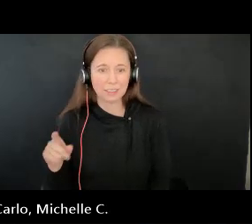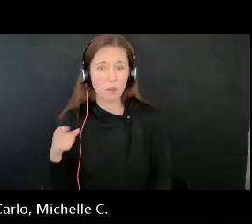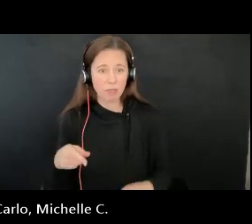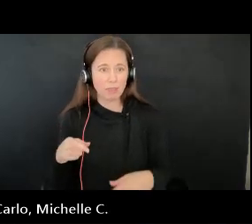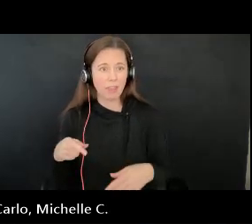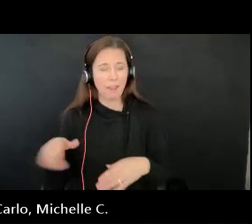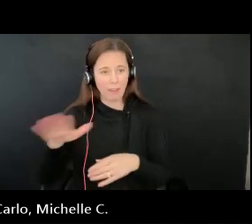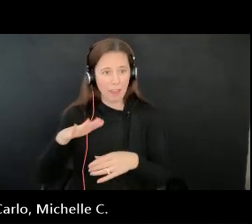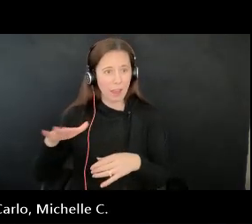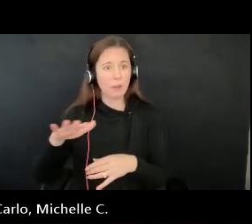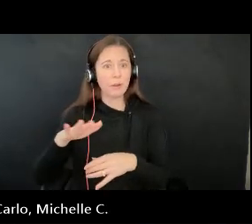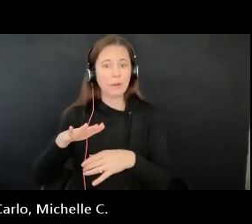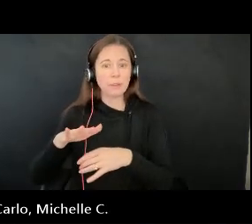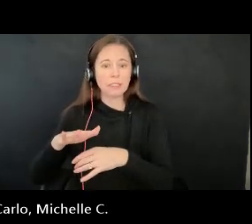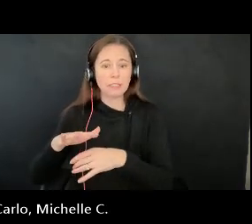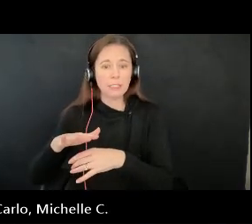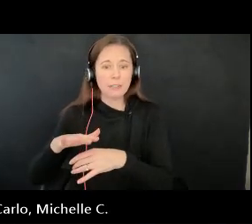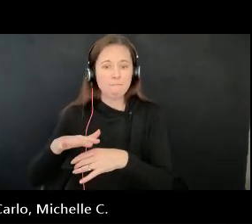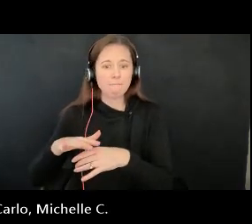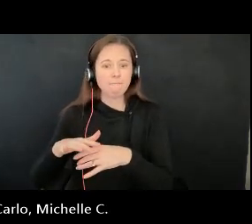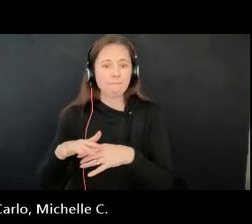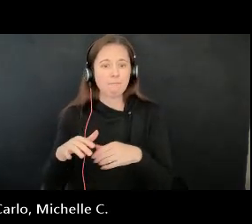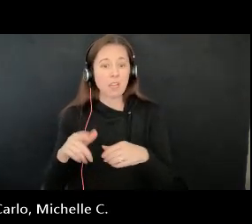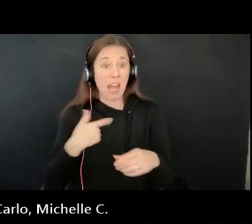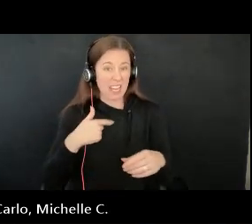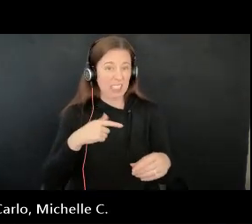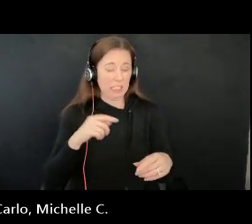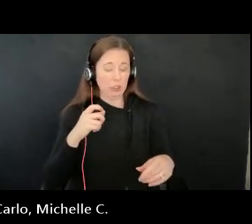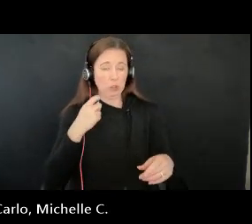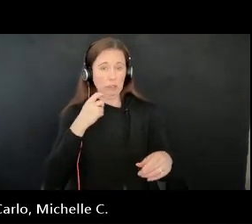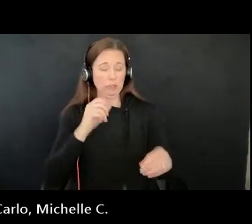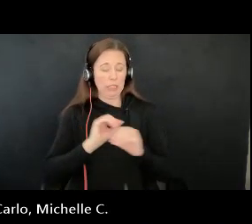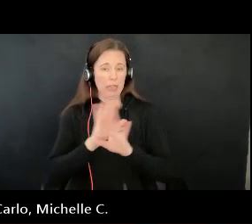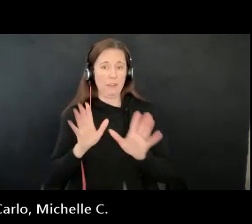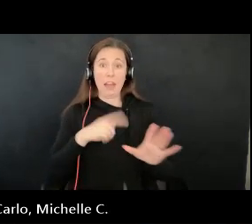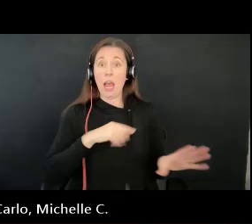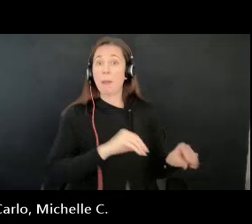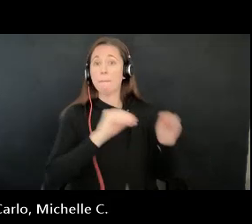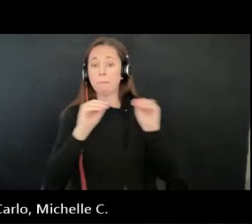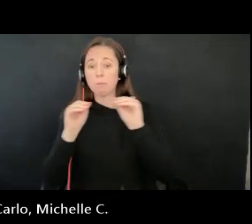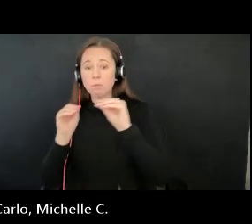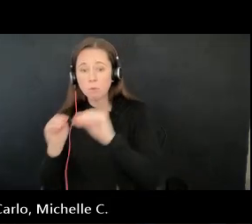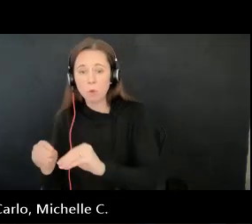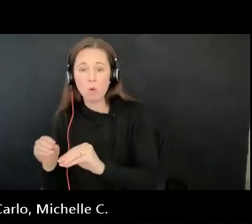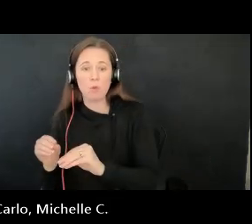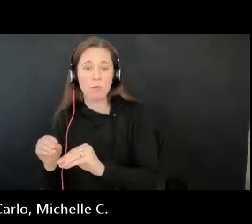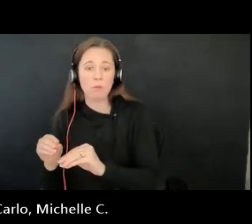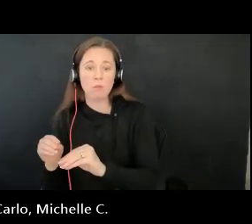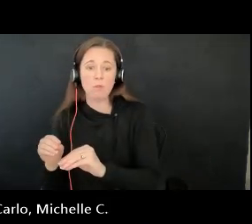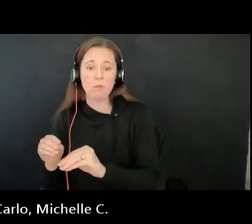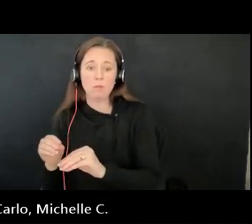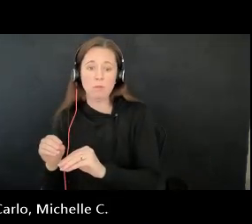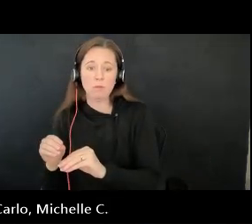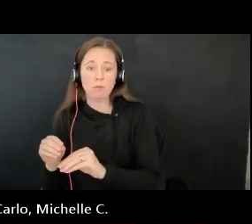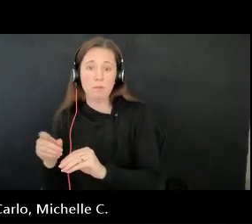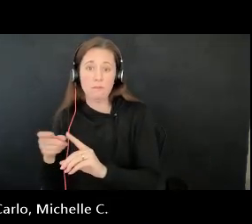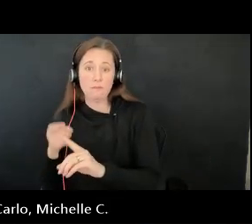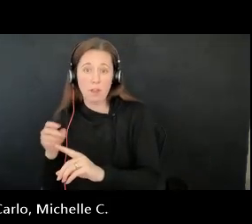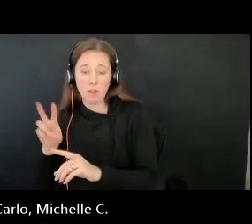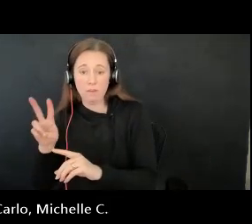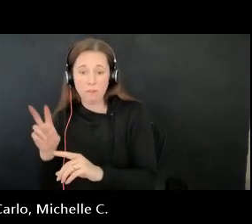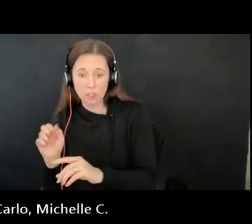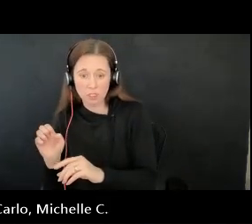Virginia during the COVID-19 pandemic. So I began teaching as an English teacher in Baltimore City after I graduated. I found